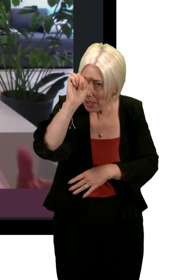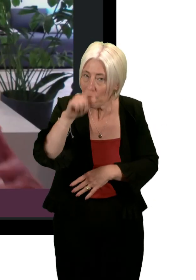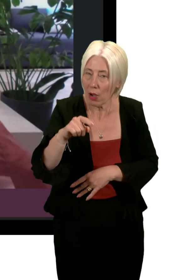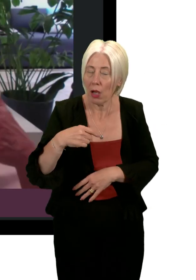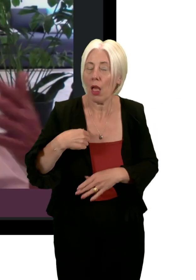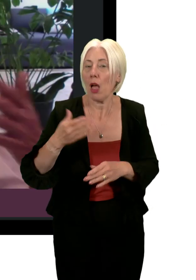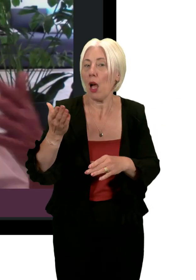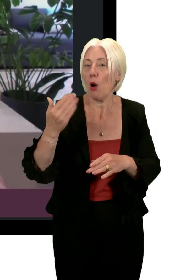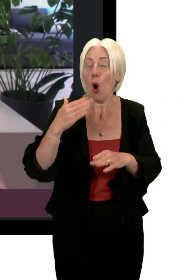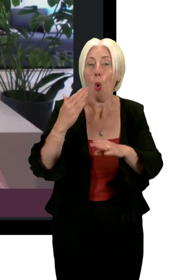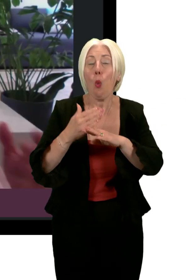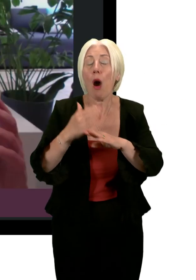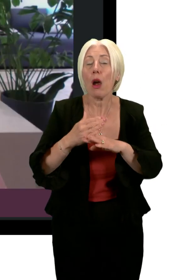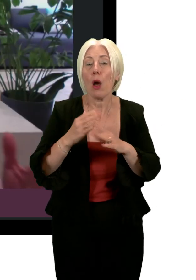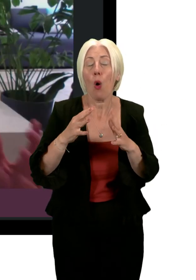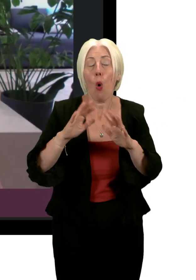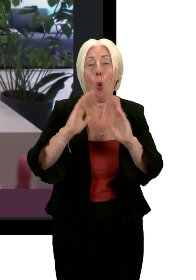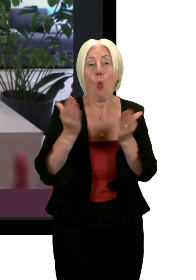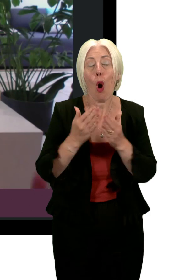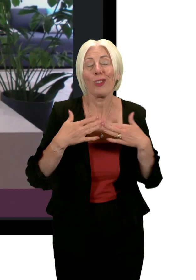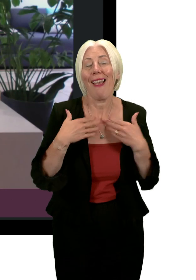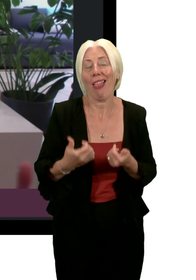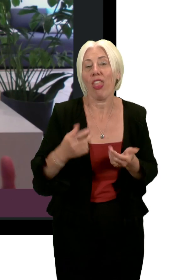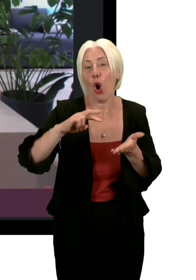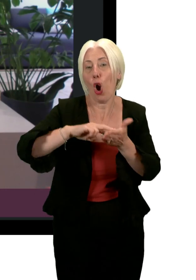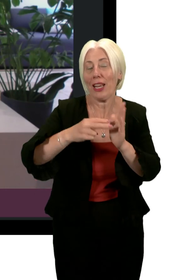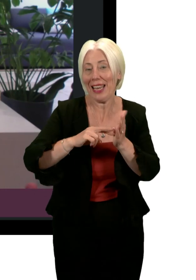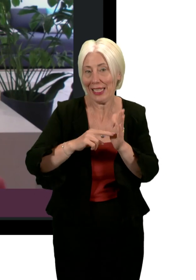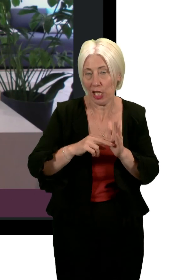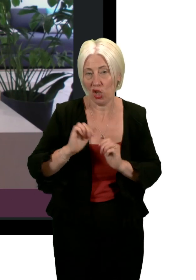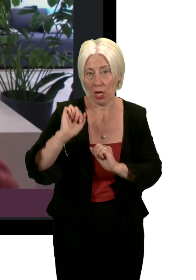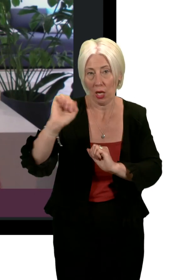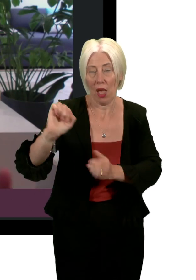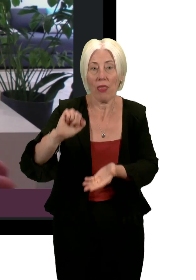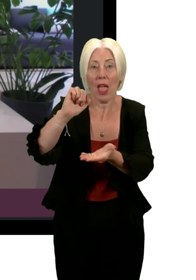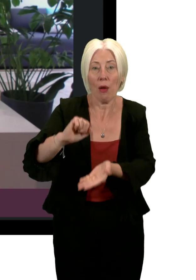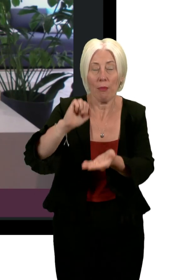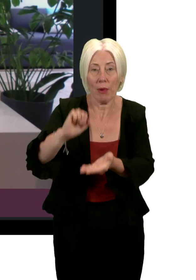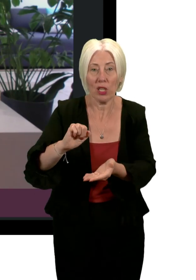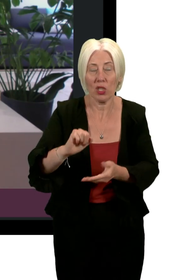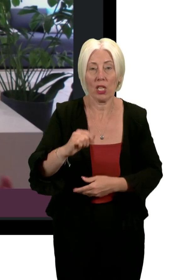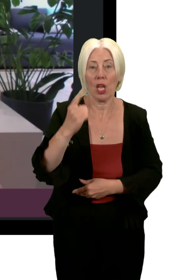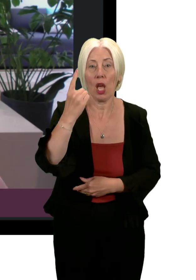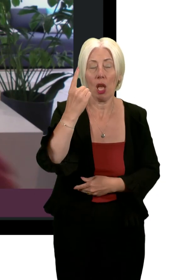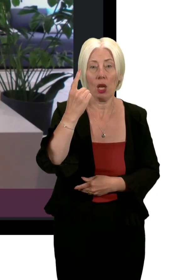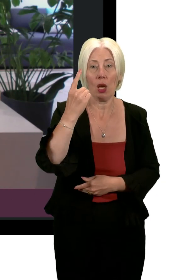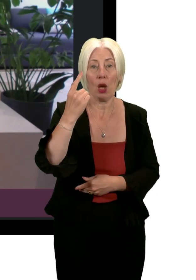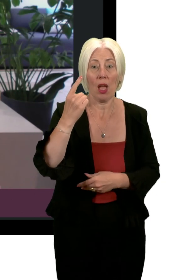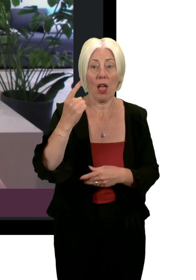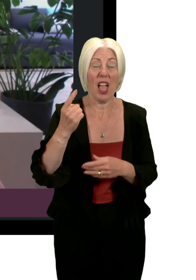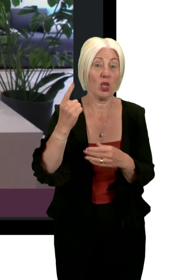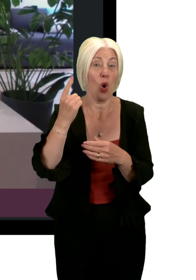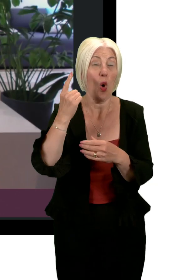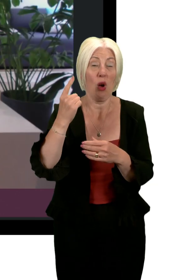Health Organization in Geneva. The World Health Organization's budget is 1/7 of